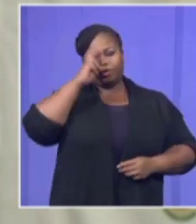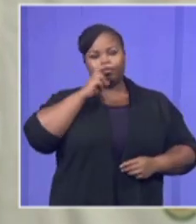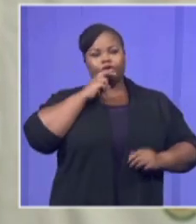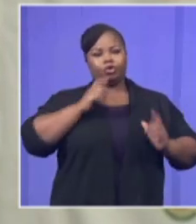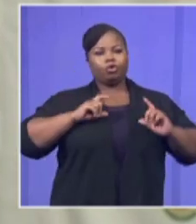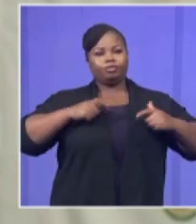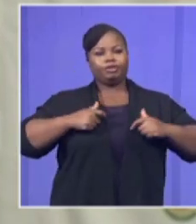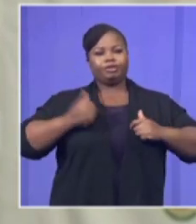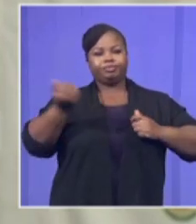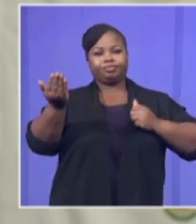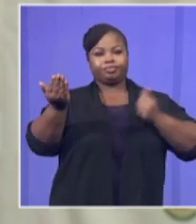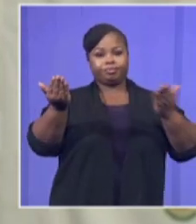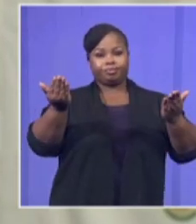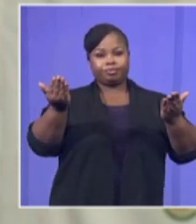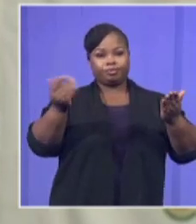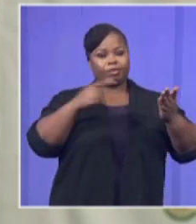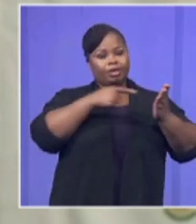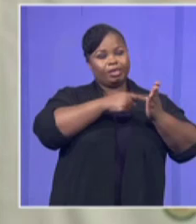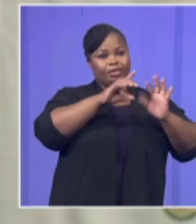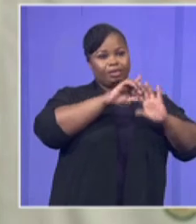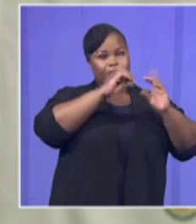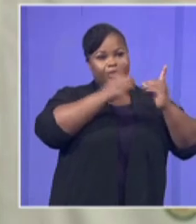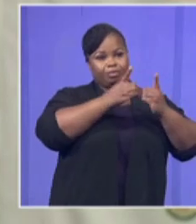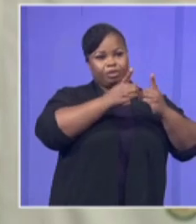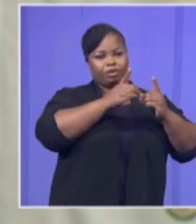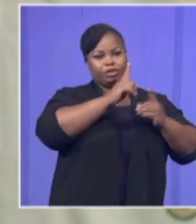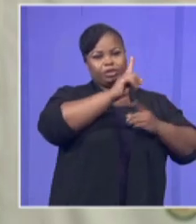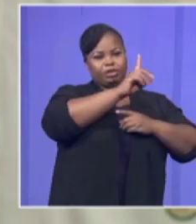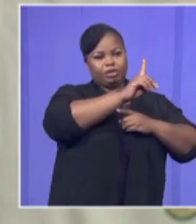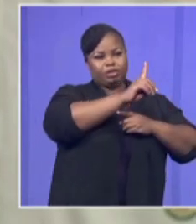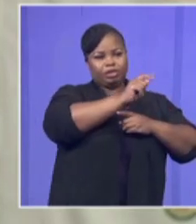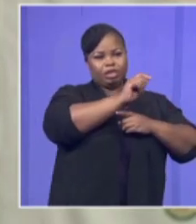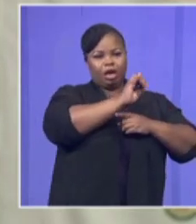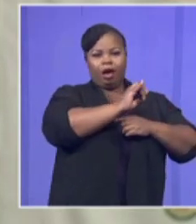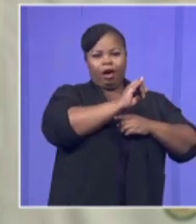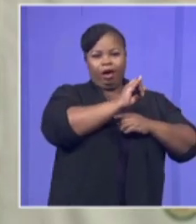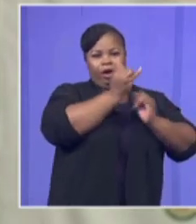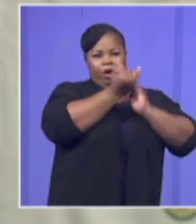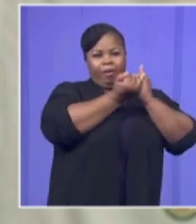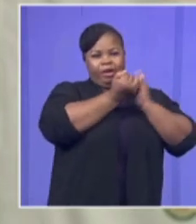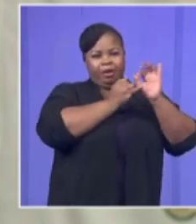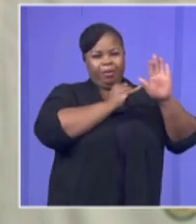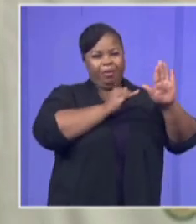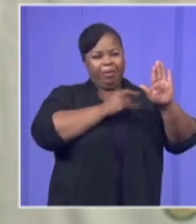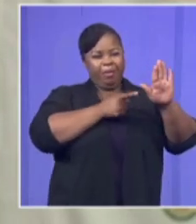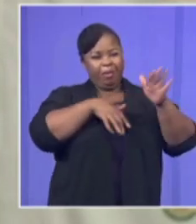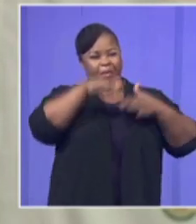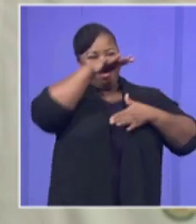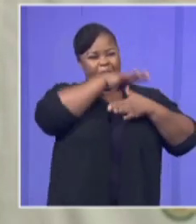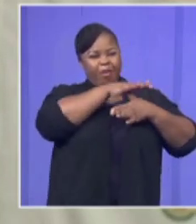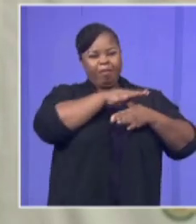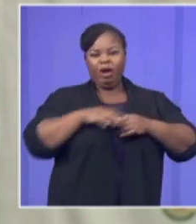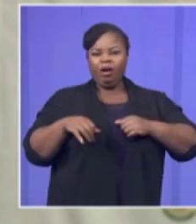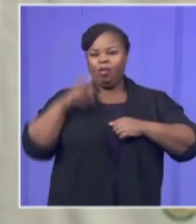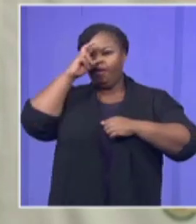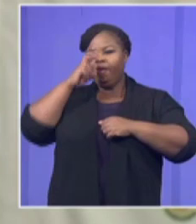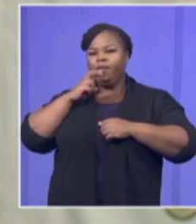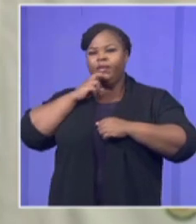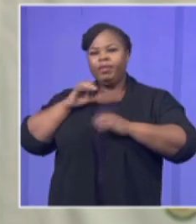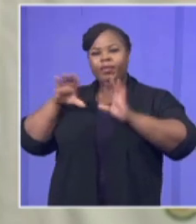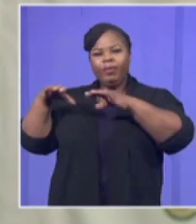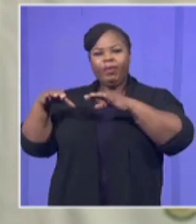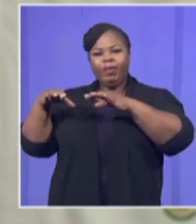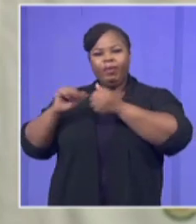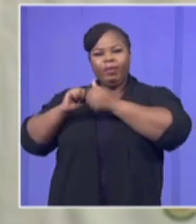committees. Mainly the Department of Trade and Industry and Competitiveness is the key driver, but our portfolio committee, which